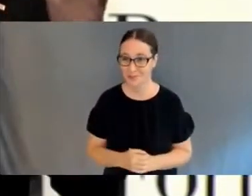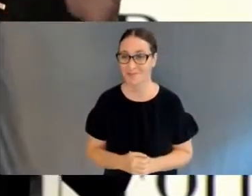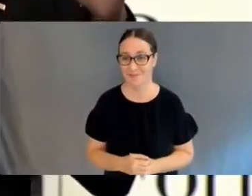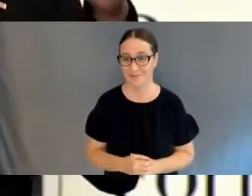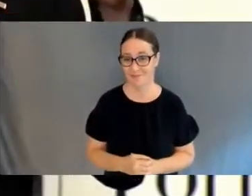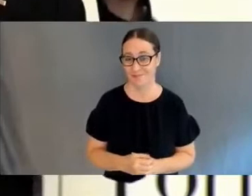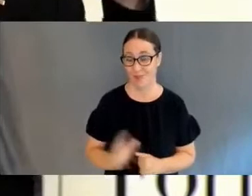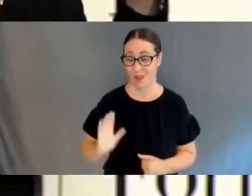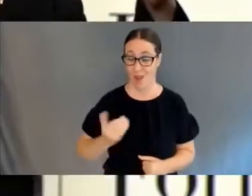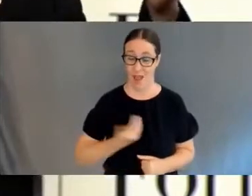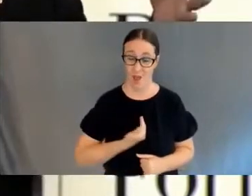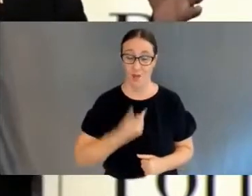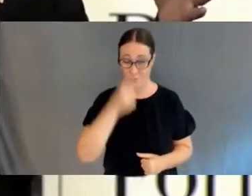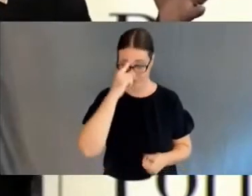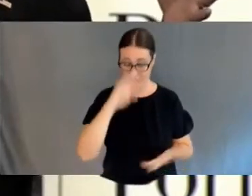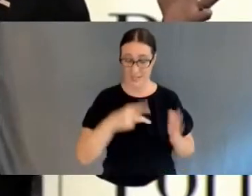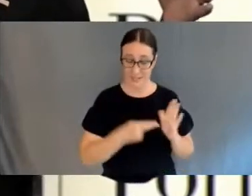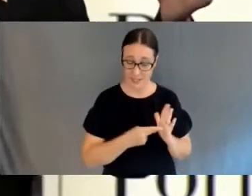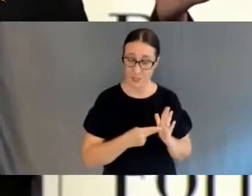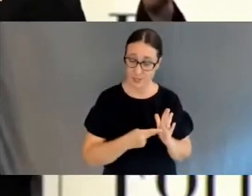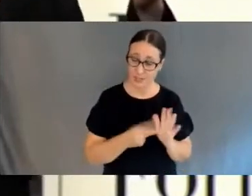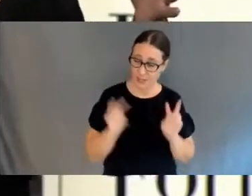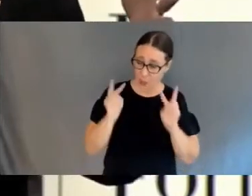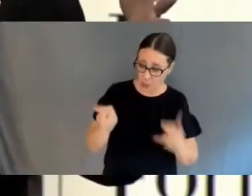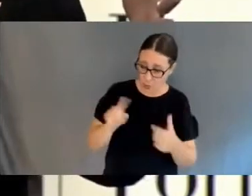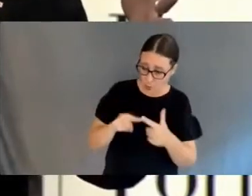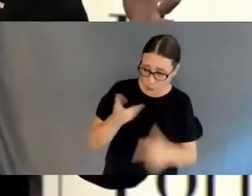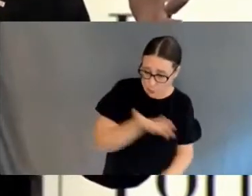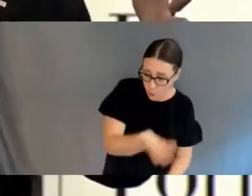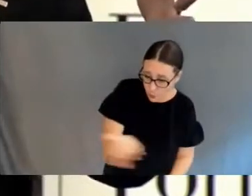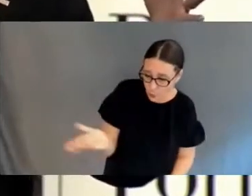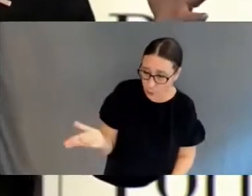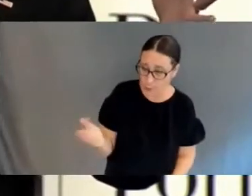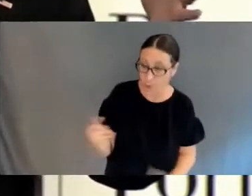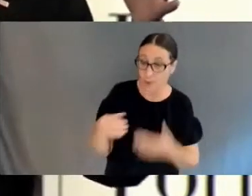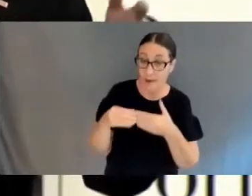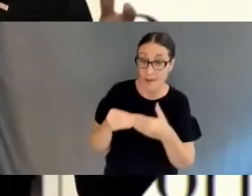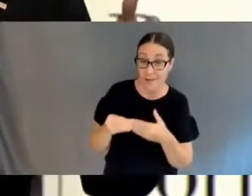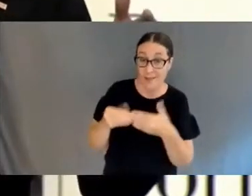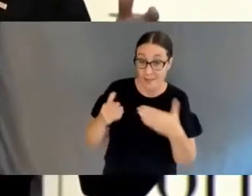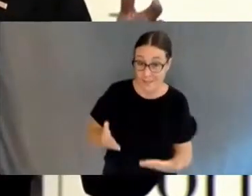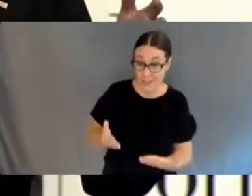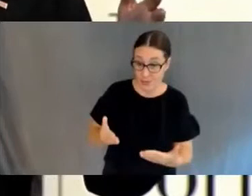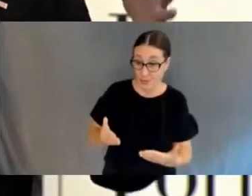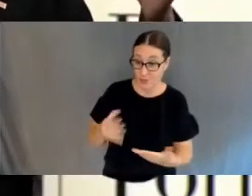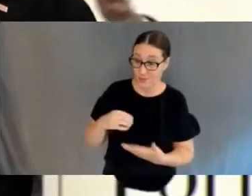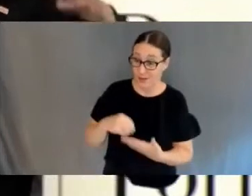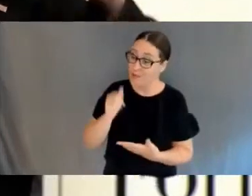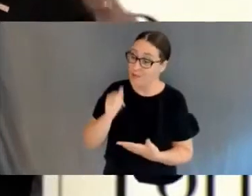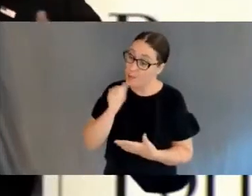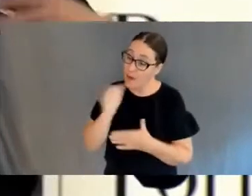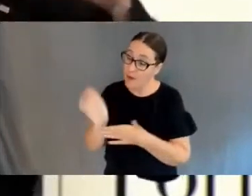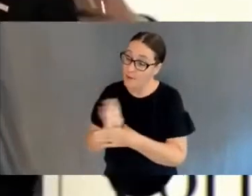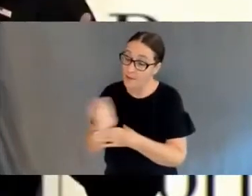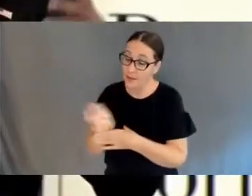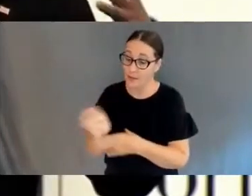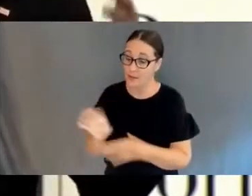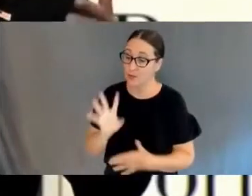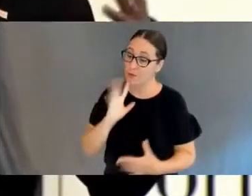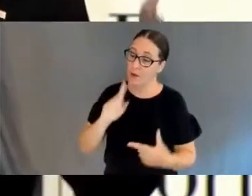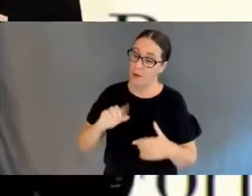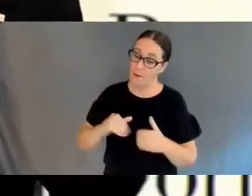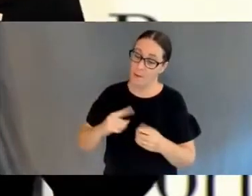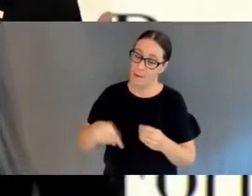intend to do is to look to you, the leaders in the private sector, to talk about how we